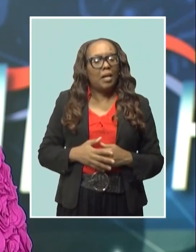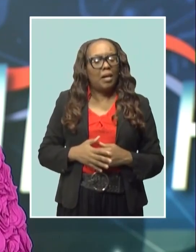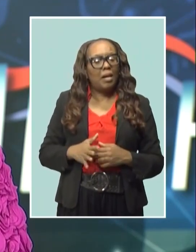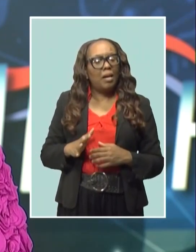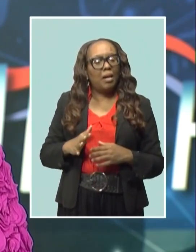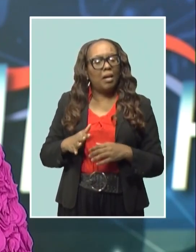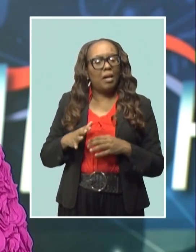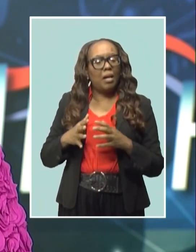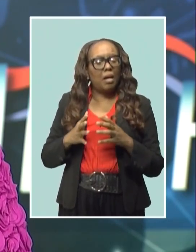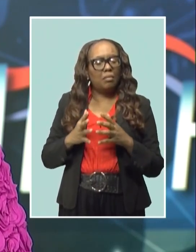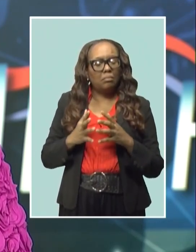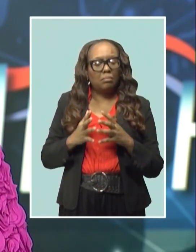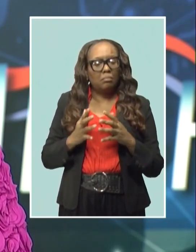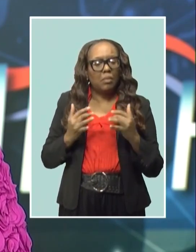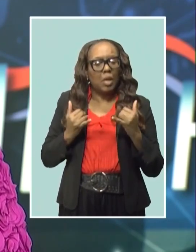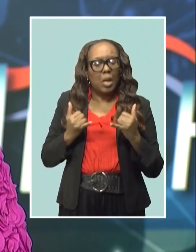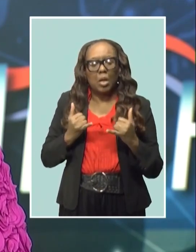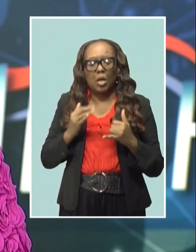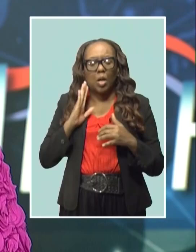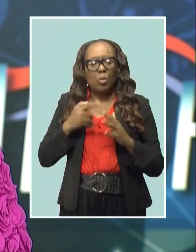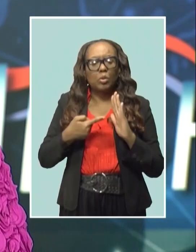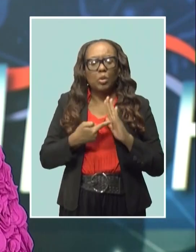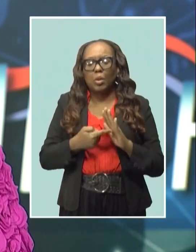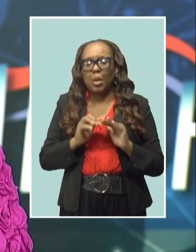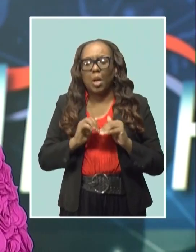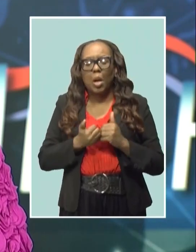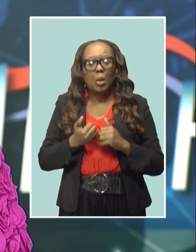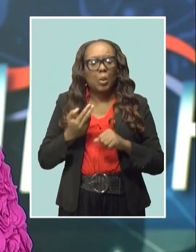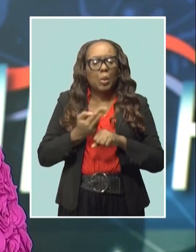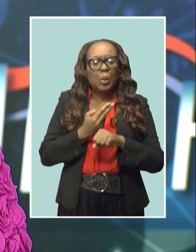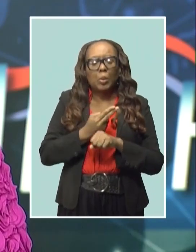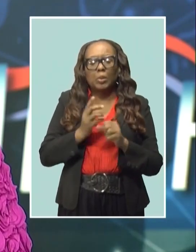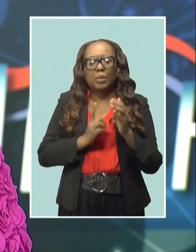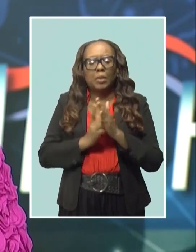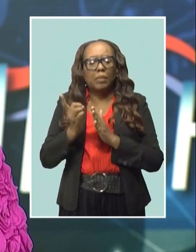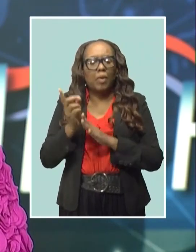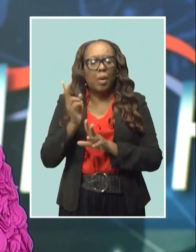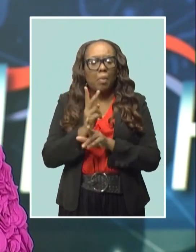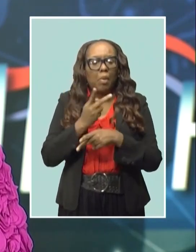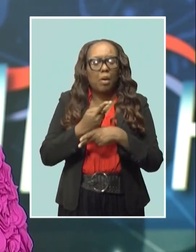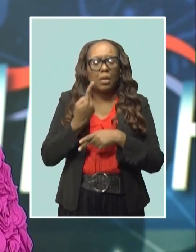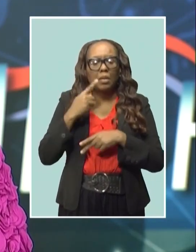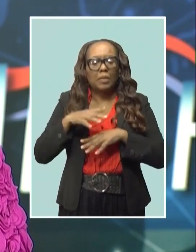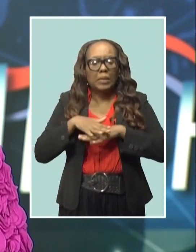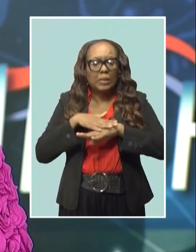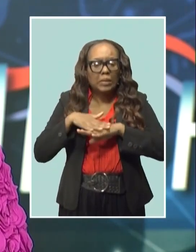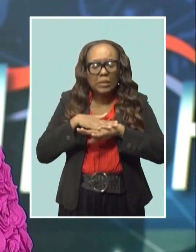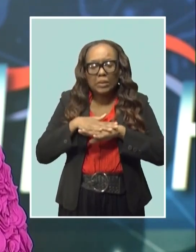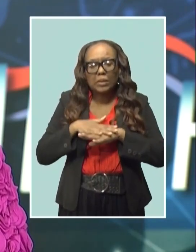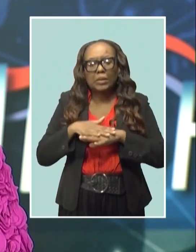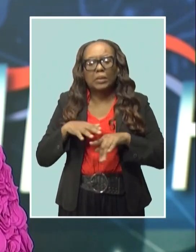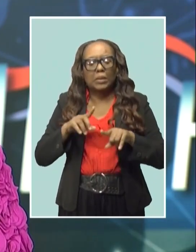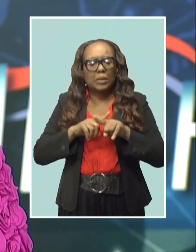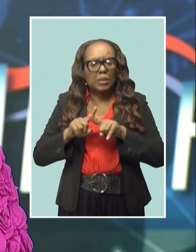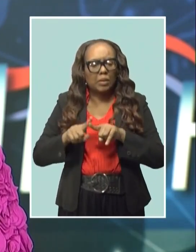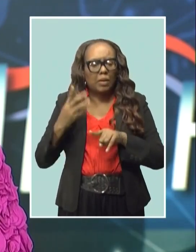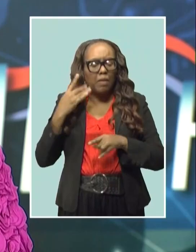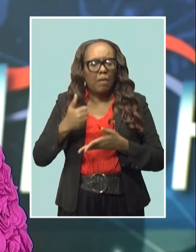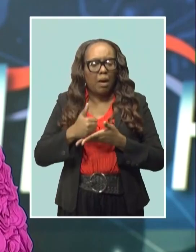Crystal Thorne. On tonight's Yes Business Report, she discusses the development of the enterprise and the road ahead with Trevor